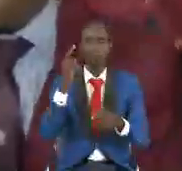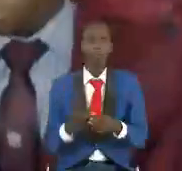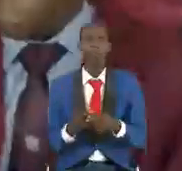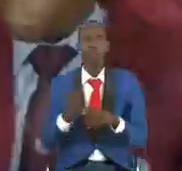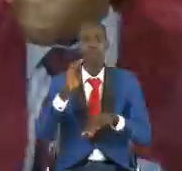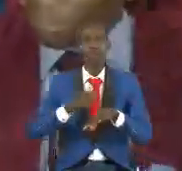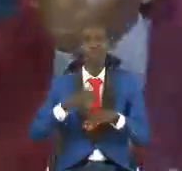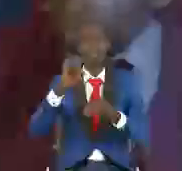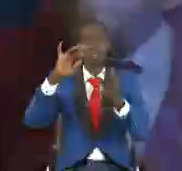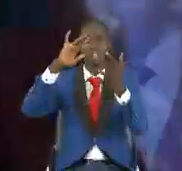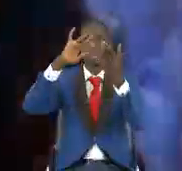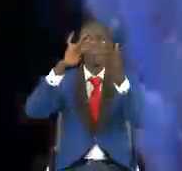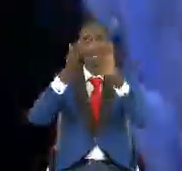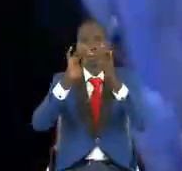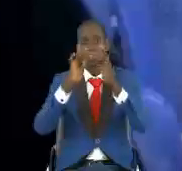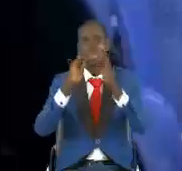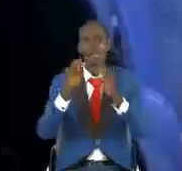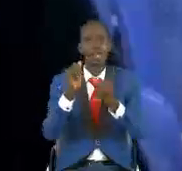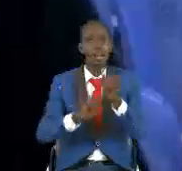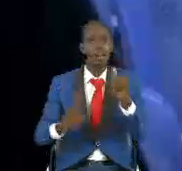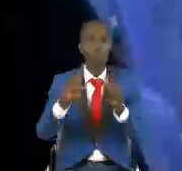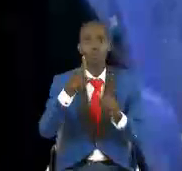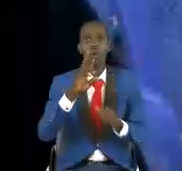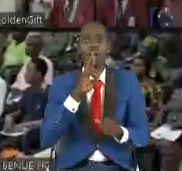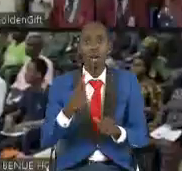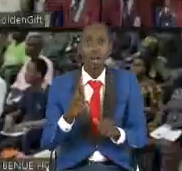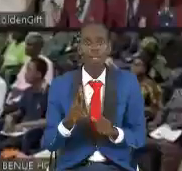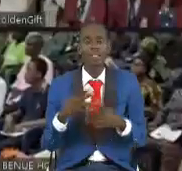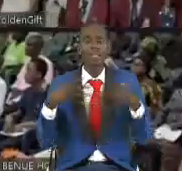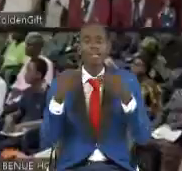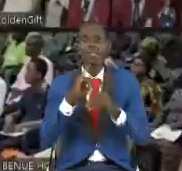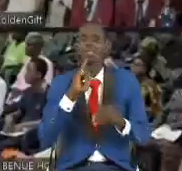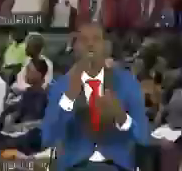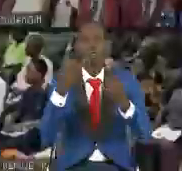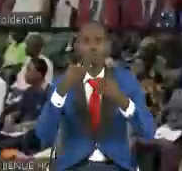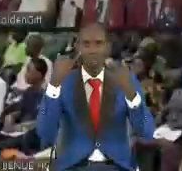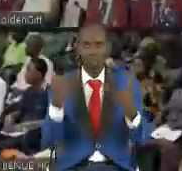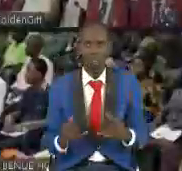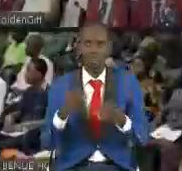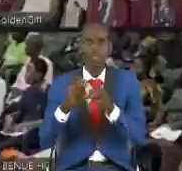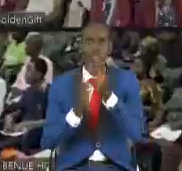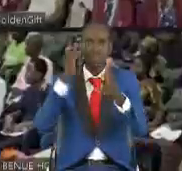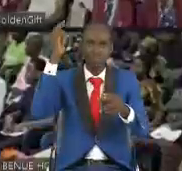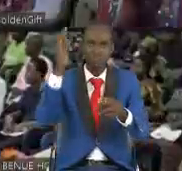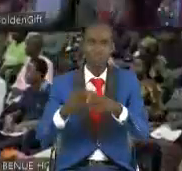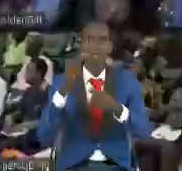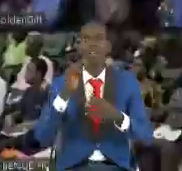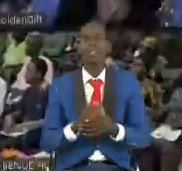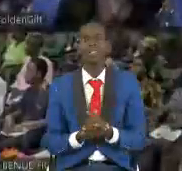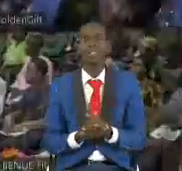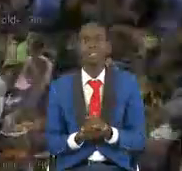Online, everywhere you are, healing is coming your way now in Jesus' name.